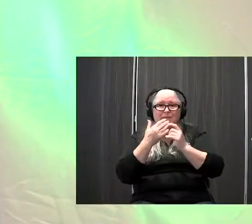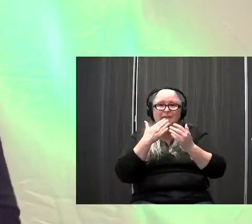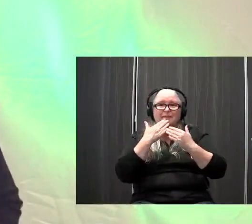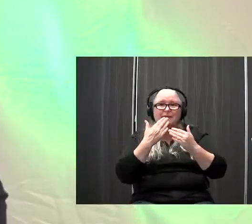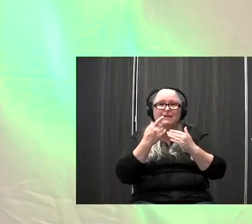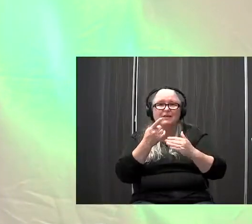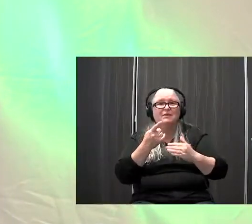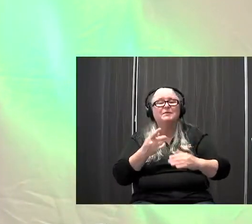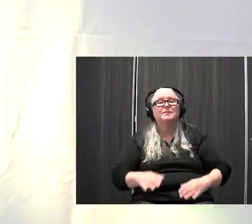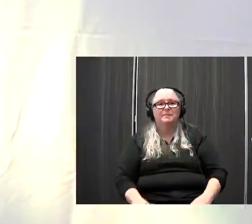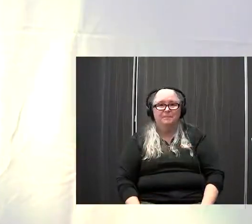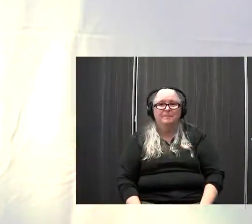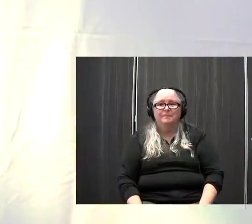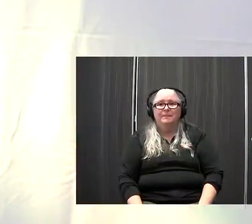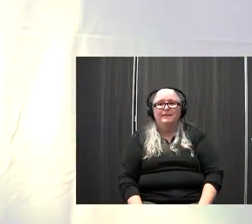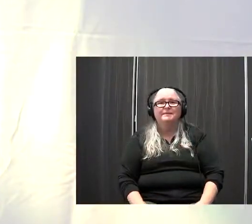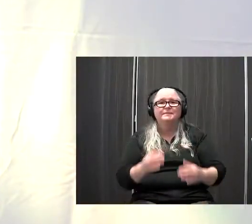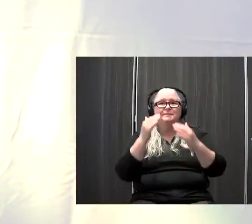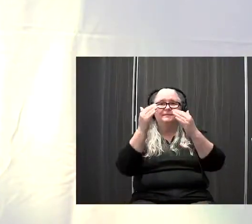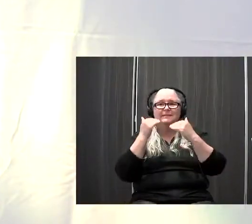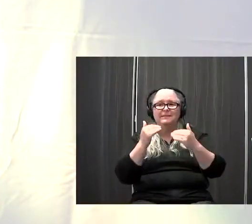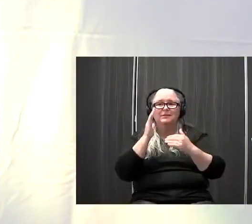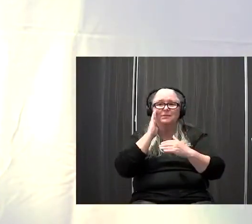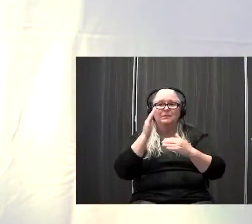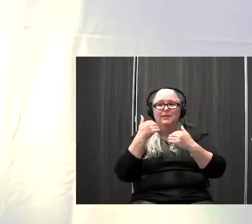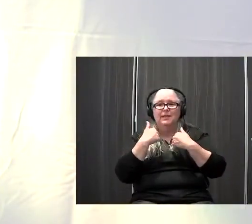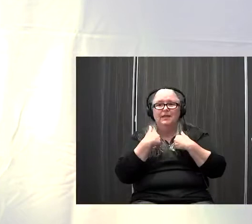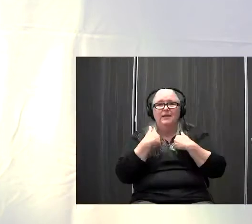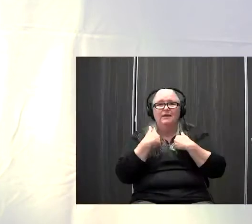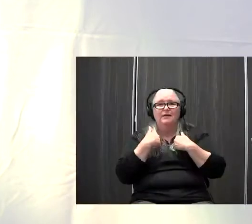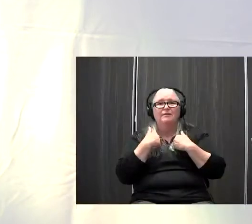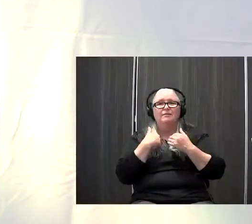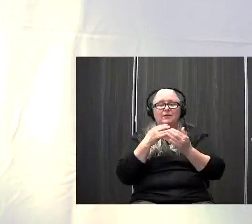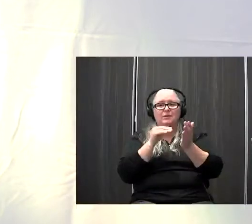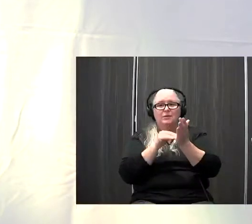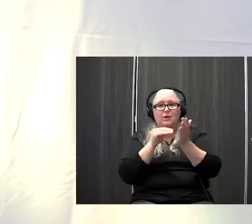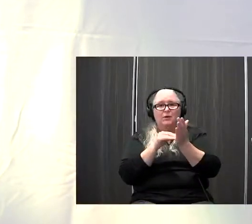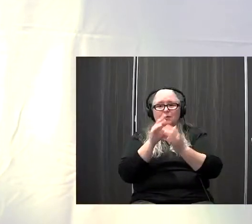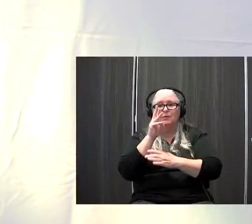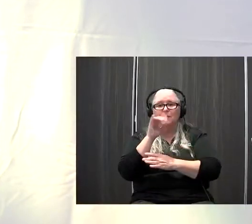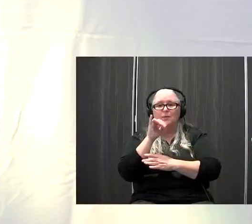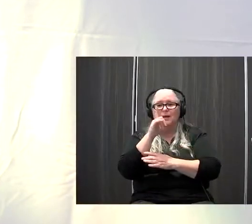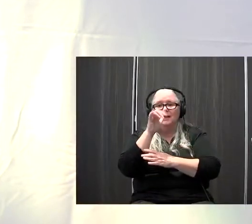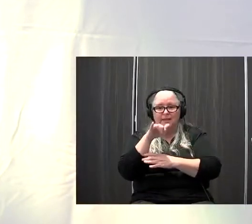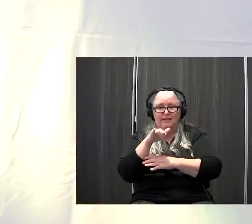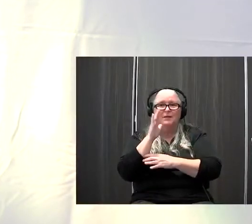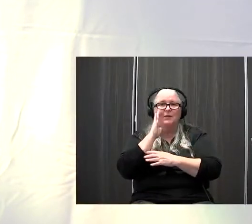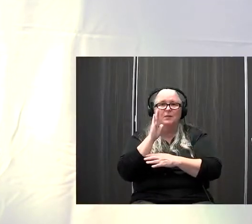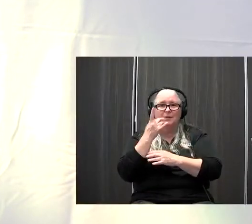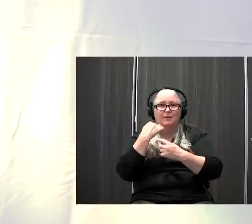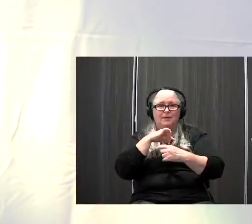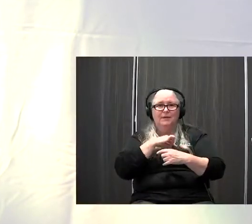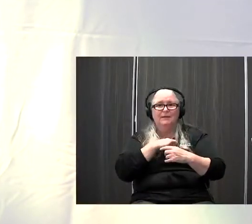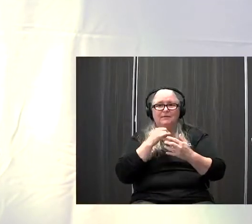Thank you, Dr. Rutter. So next up, we'll have Dr. Susan Wiley, who's going to give us an overview